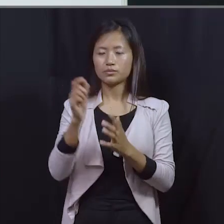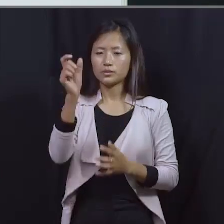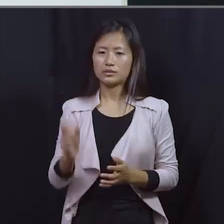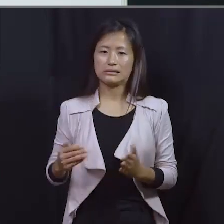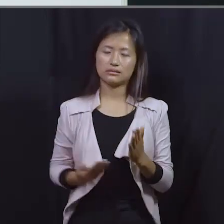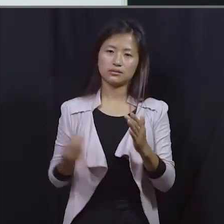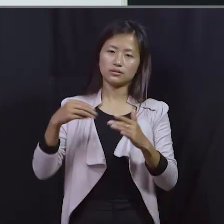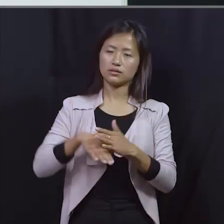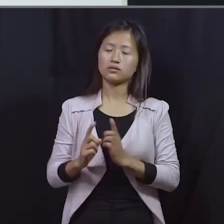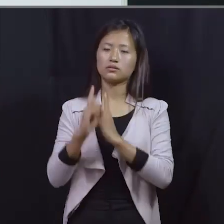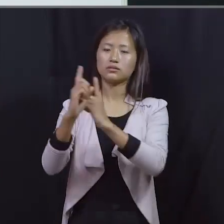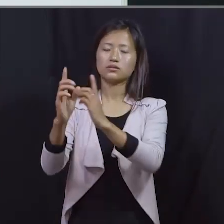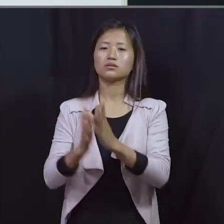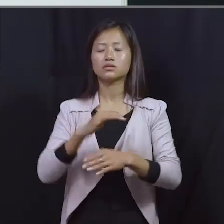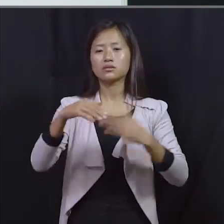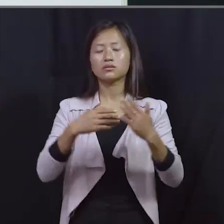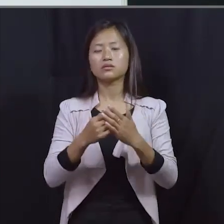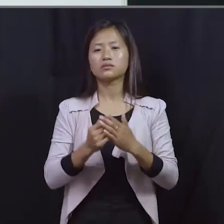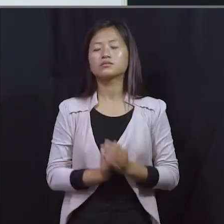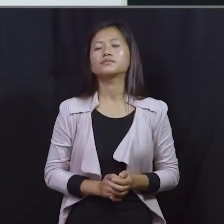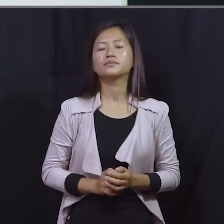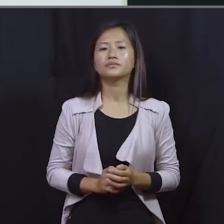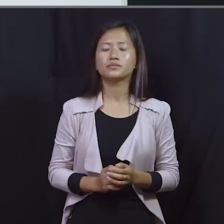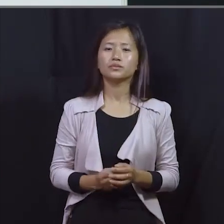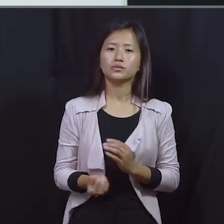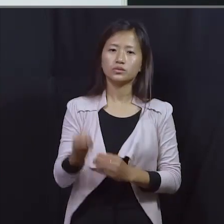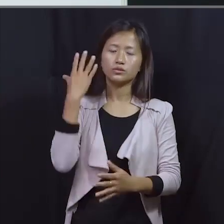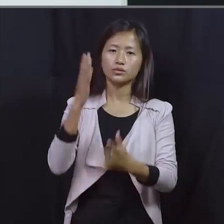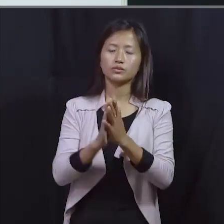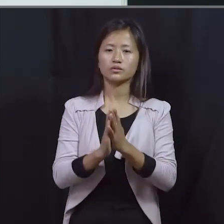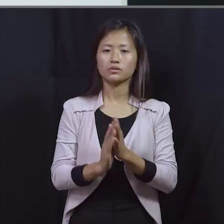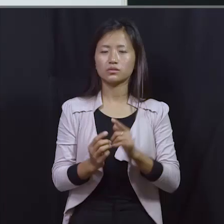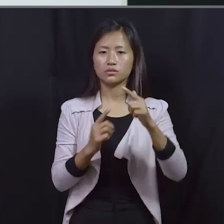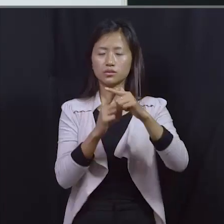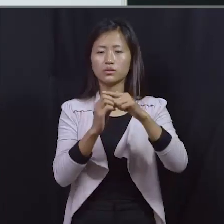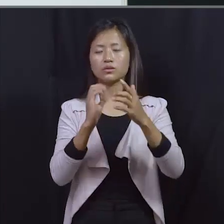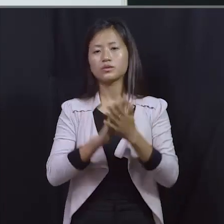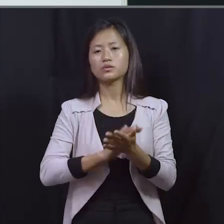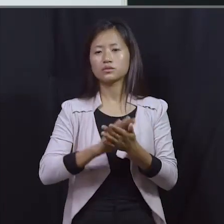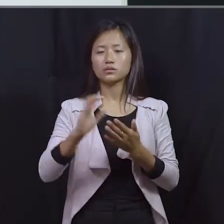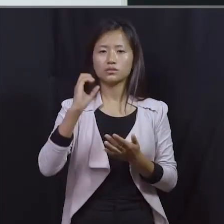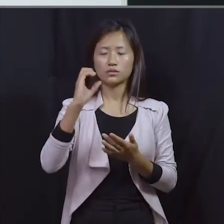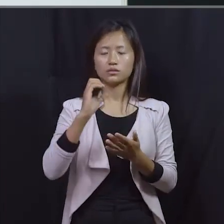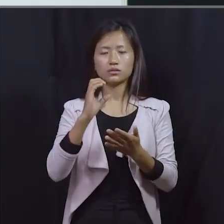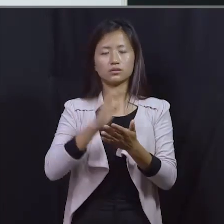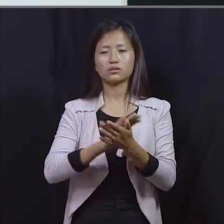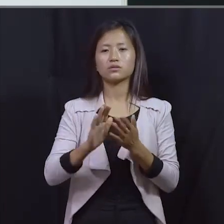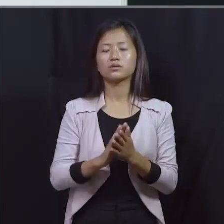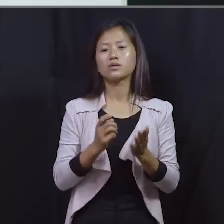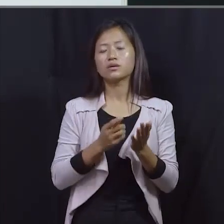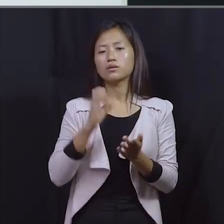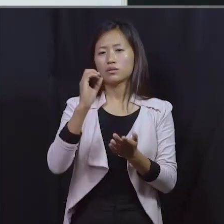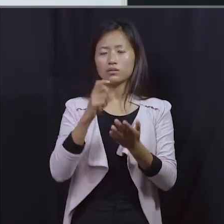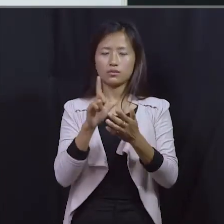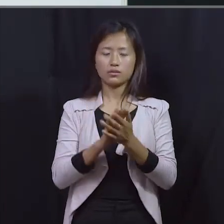led to indebtedness, and all this draws back to our topic, to our chapter, colonialism and rural